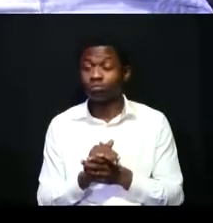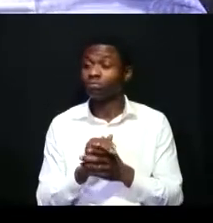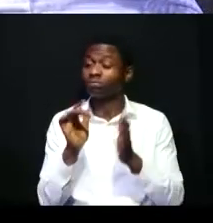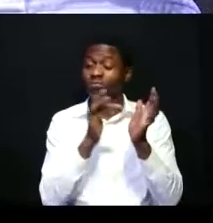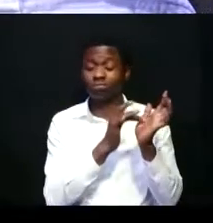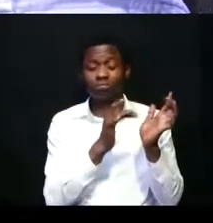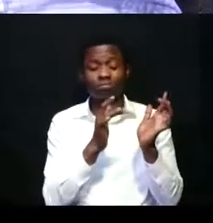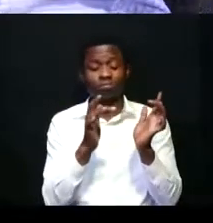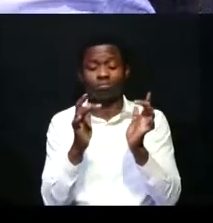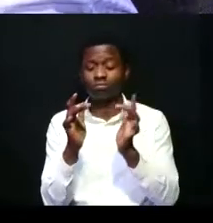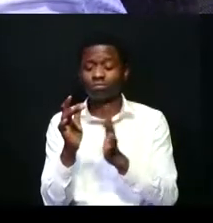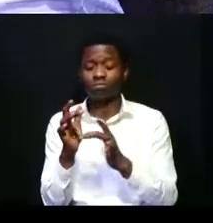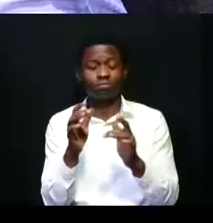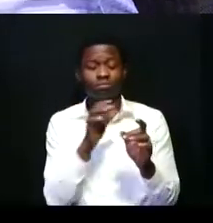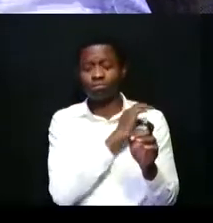Yesu